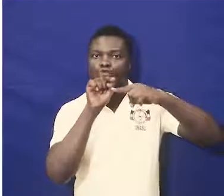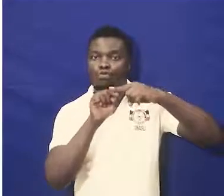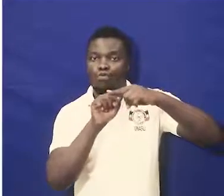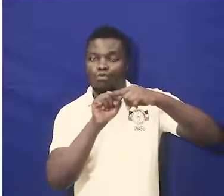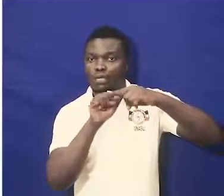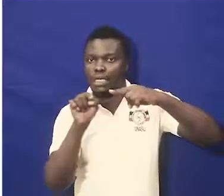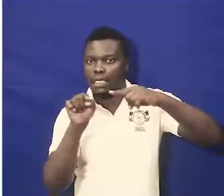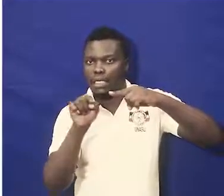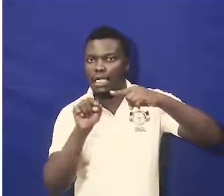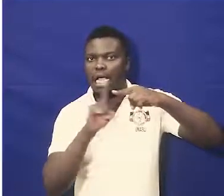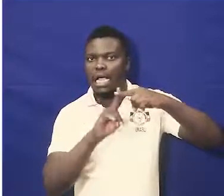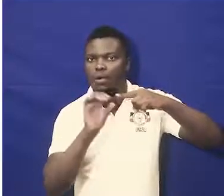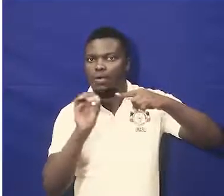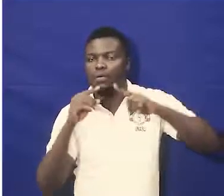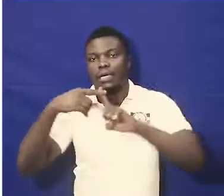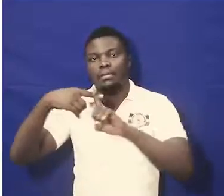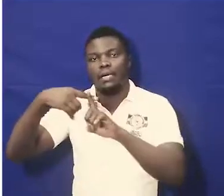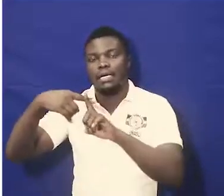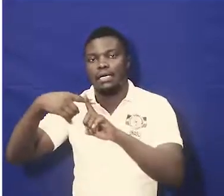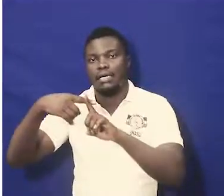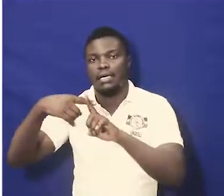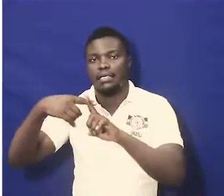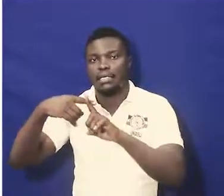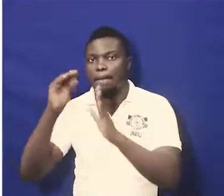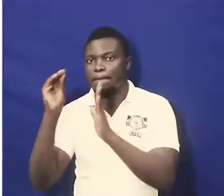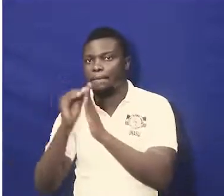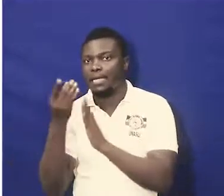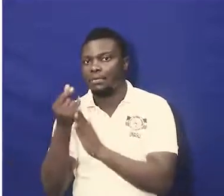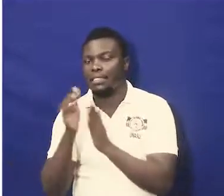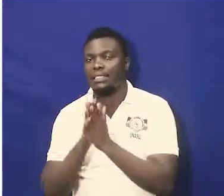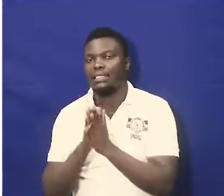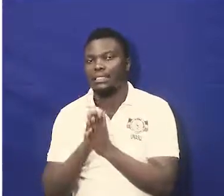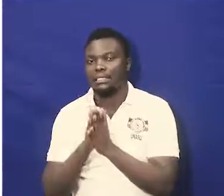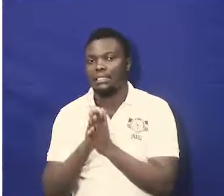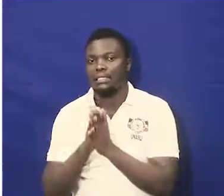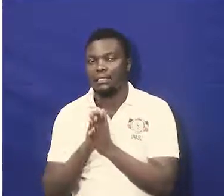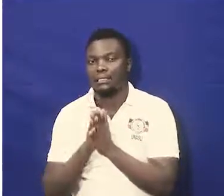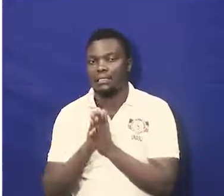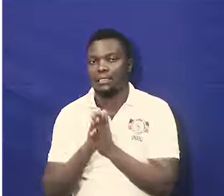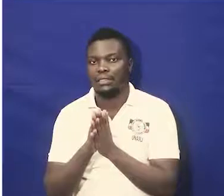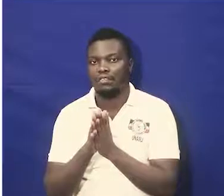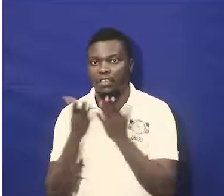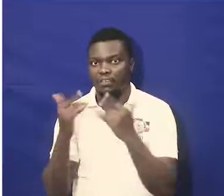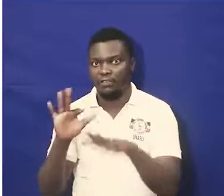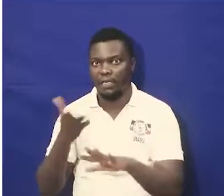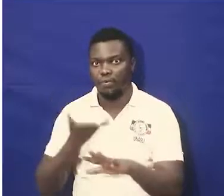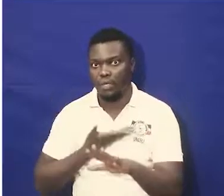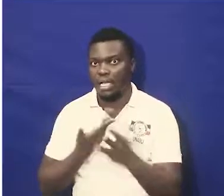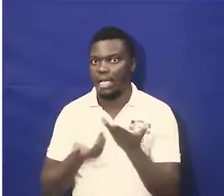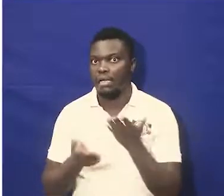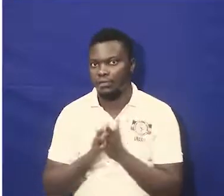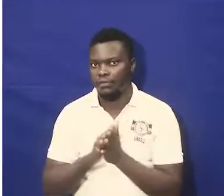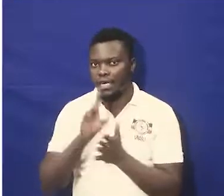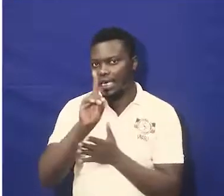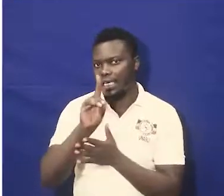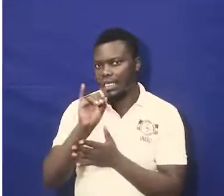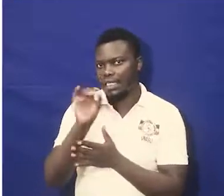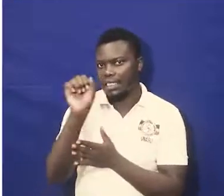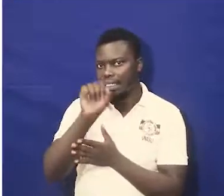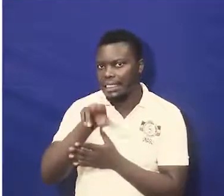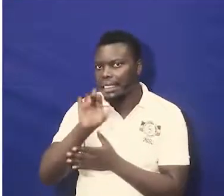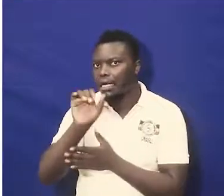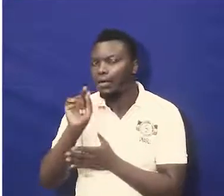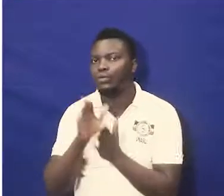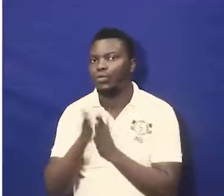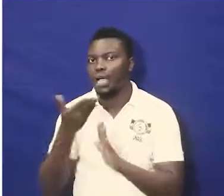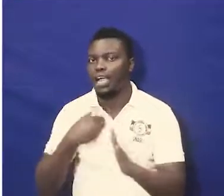100 multiplied by the marked price. We already have the discount, we have the